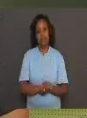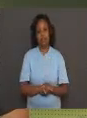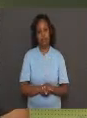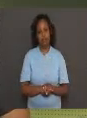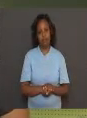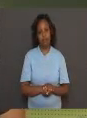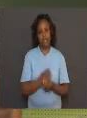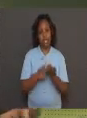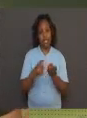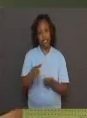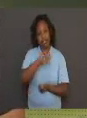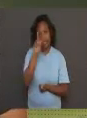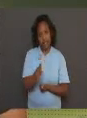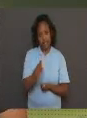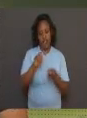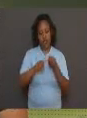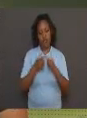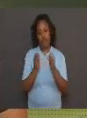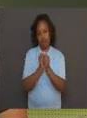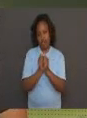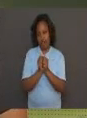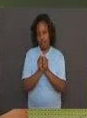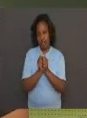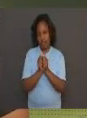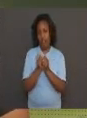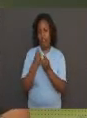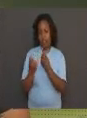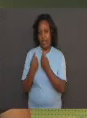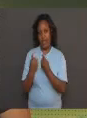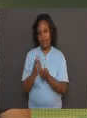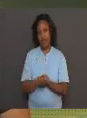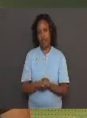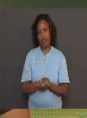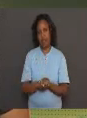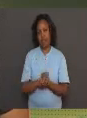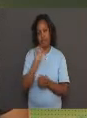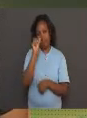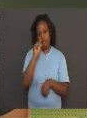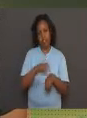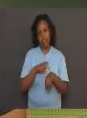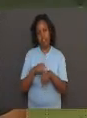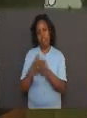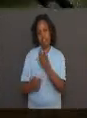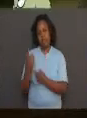Brainstorm this question with a classmate, and we will discuss it together in a few minutes.